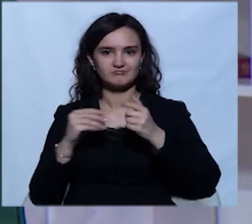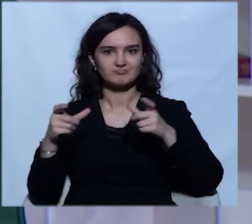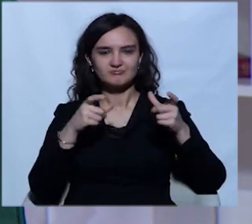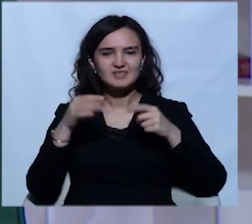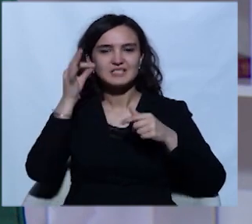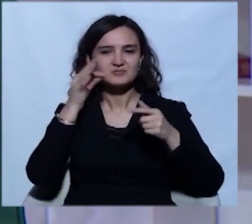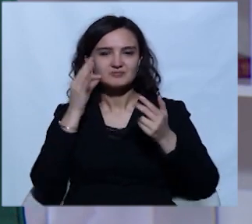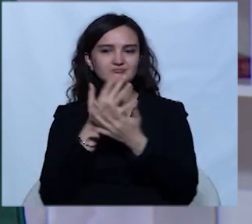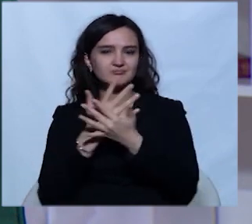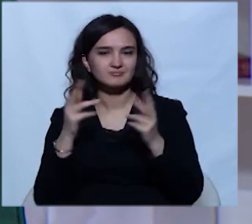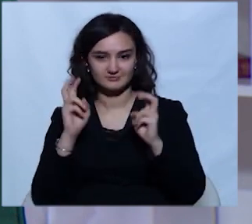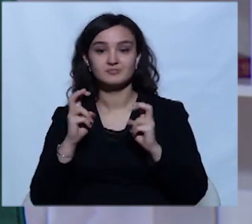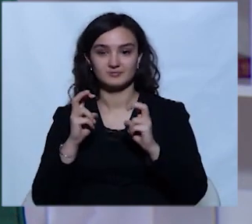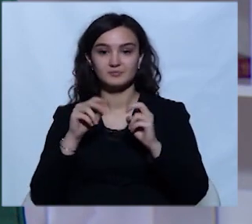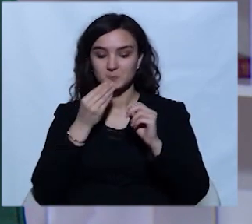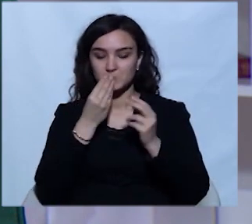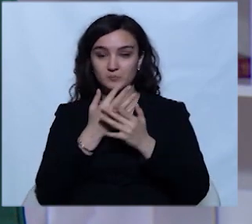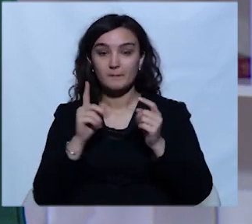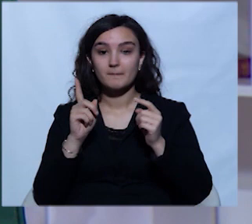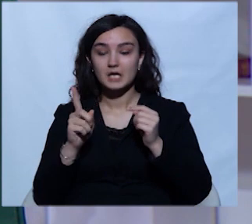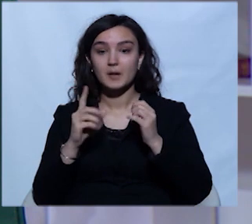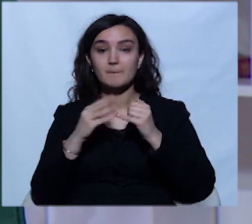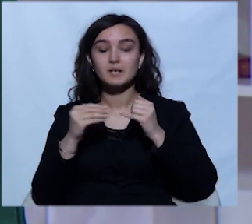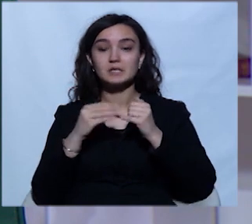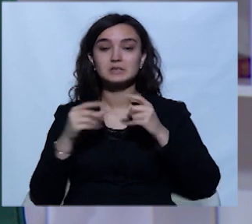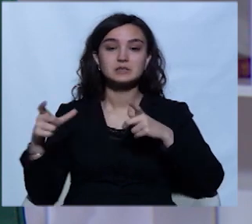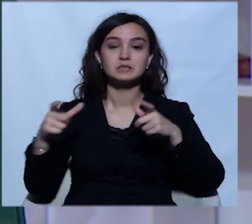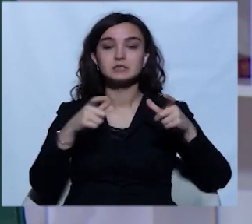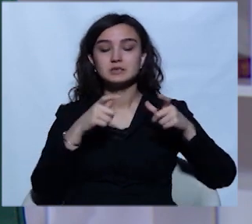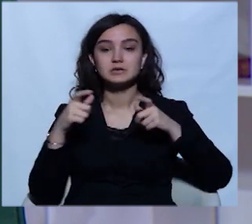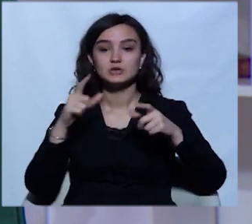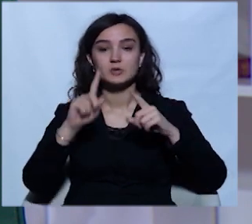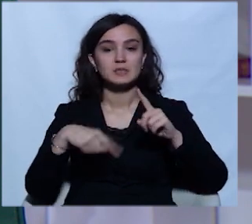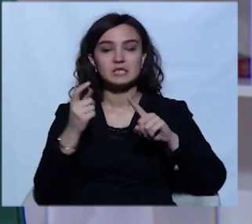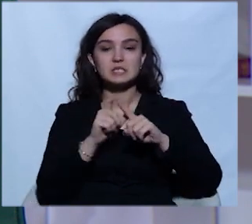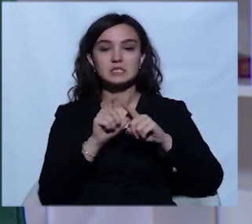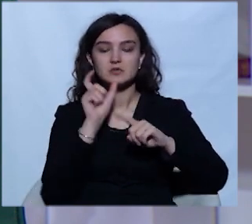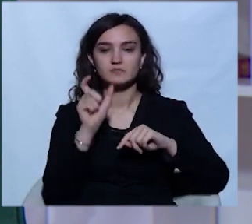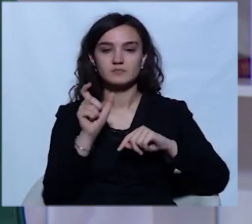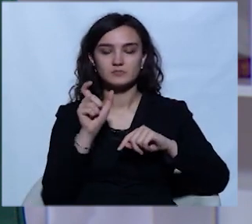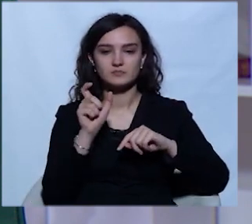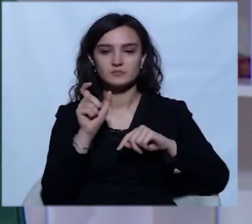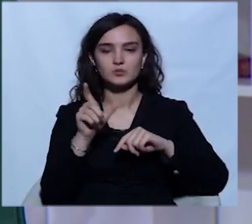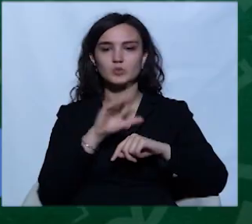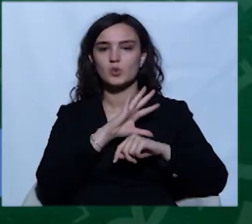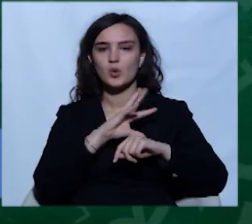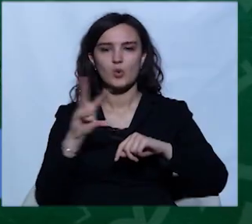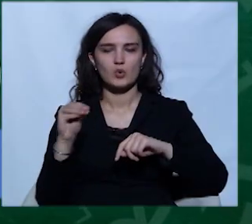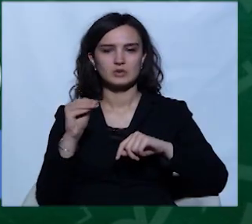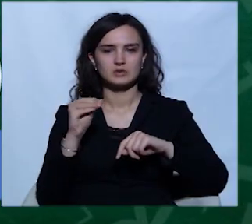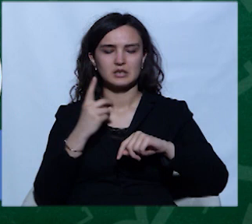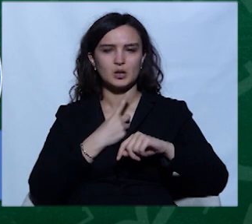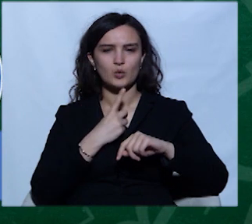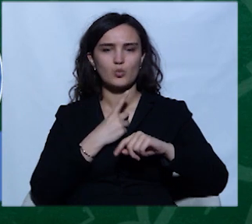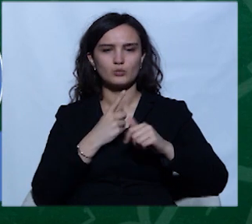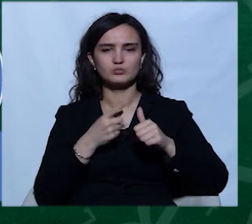and cookies. But on a deserted island, I would be our next word. I would be all alone, which